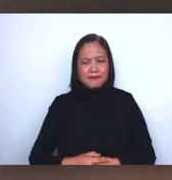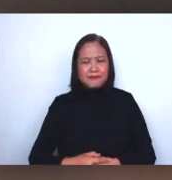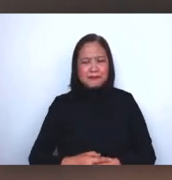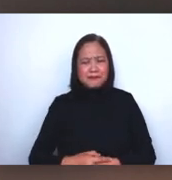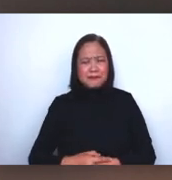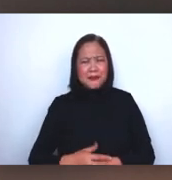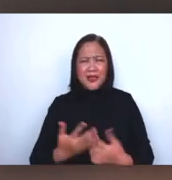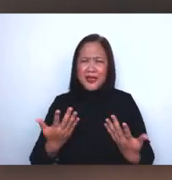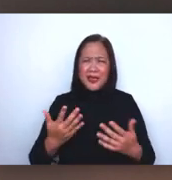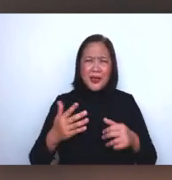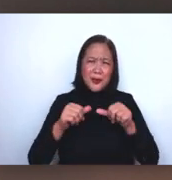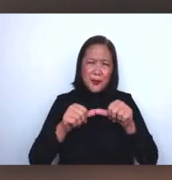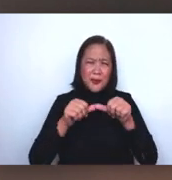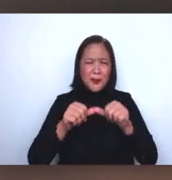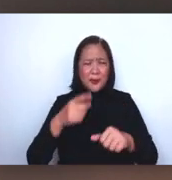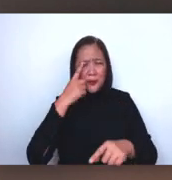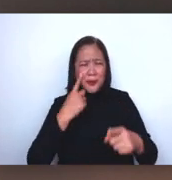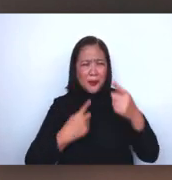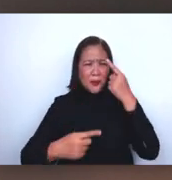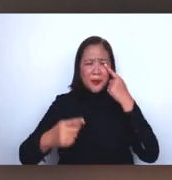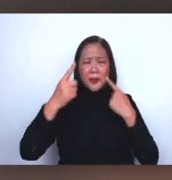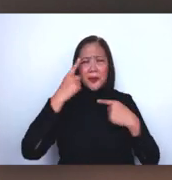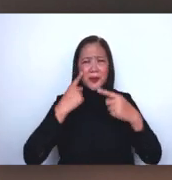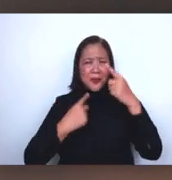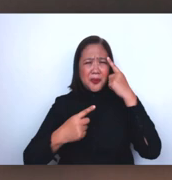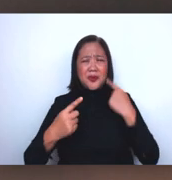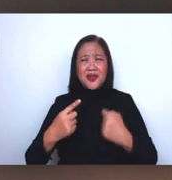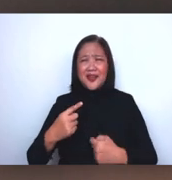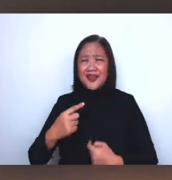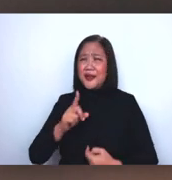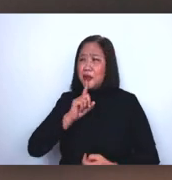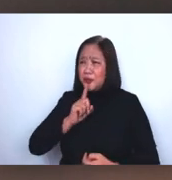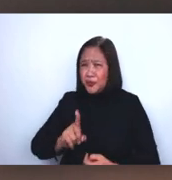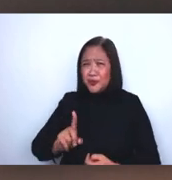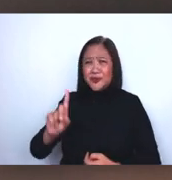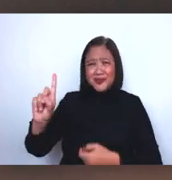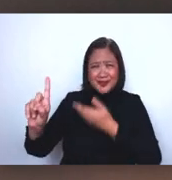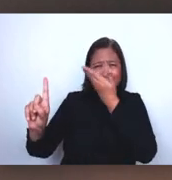I have no way to stop the tears. Is it really you?